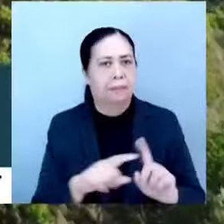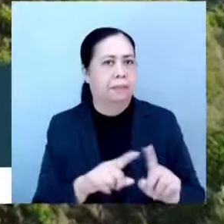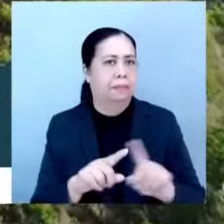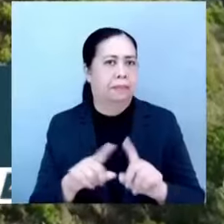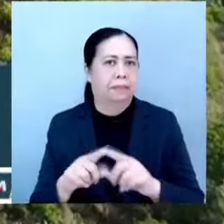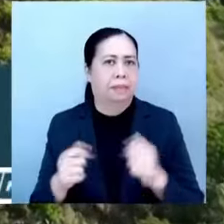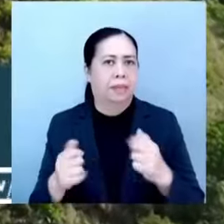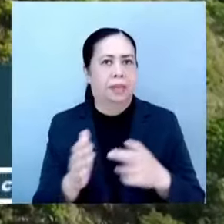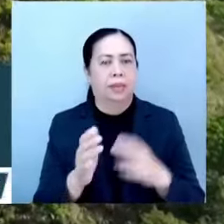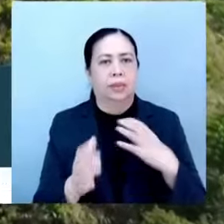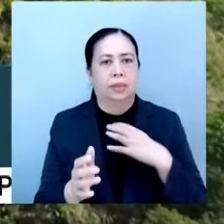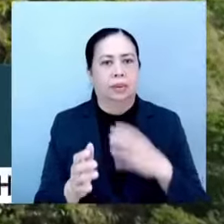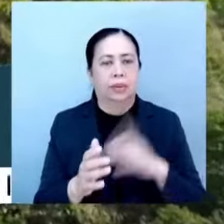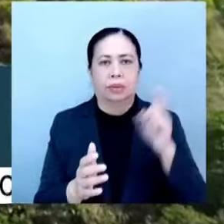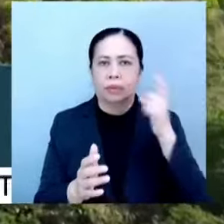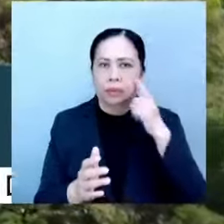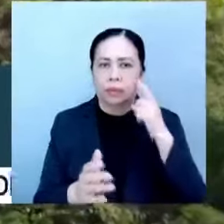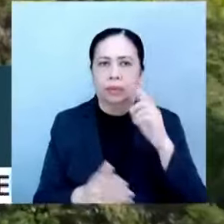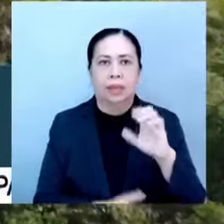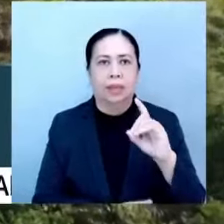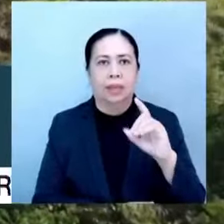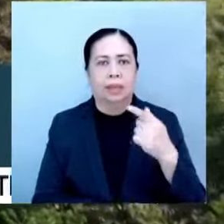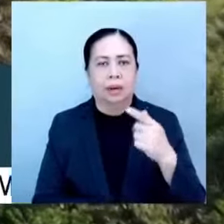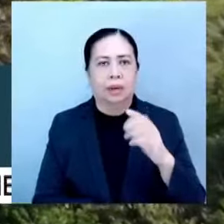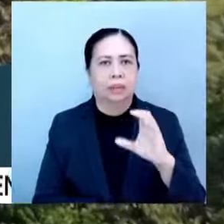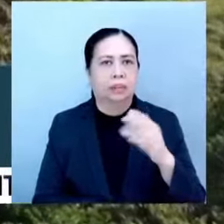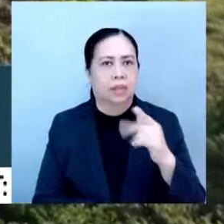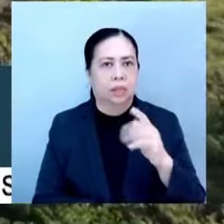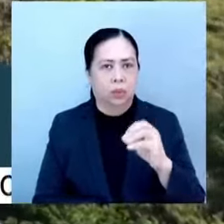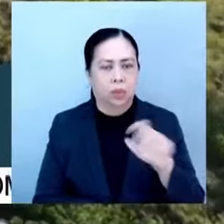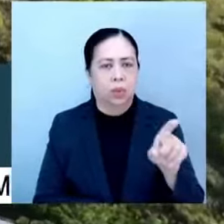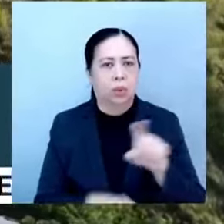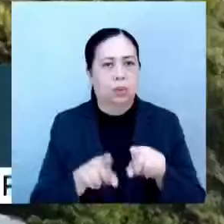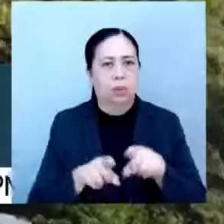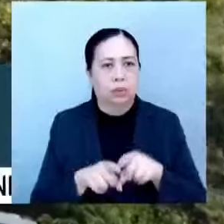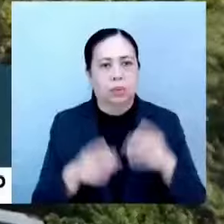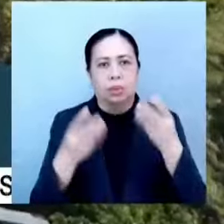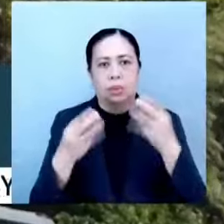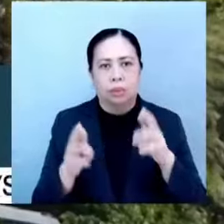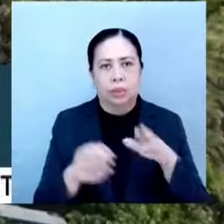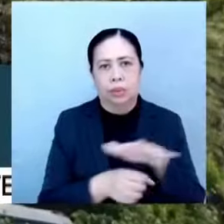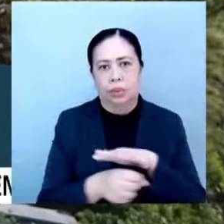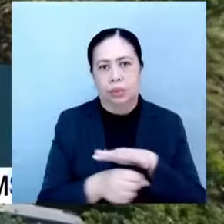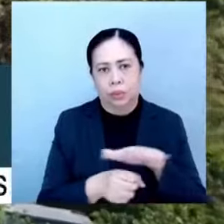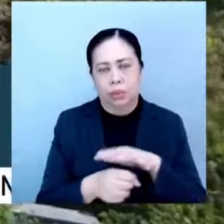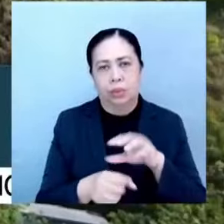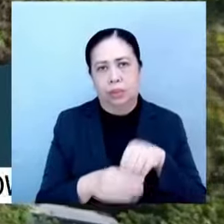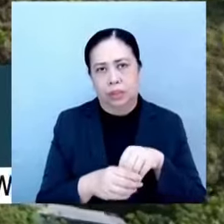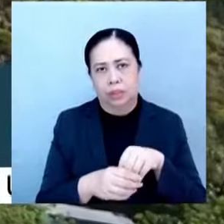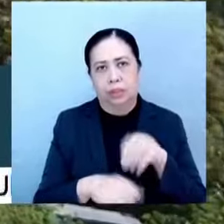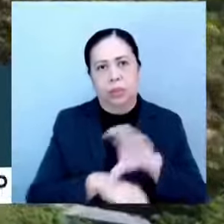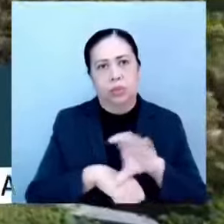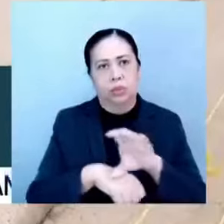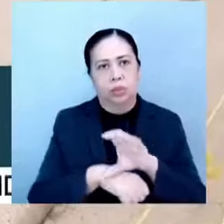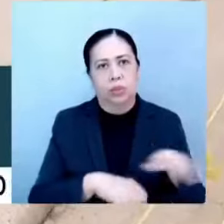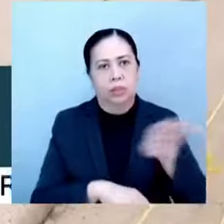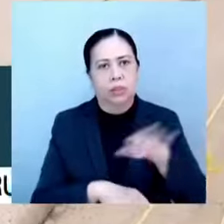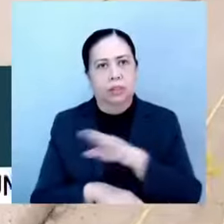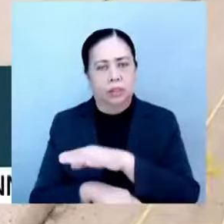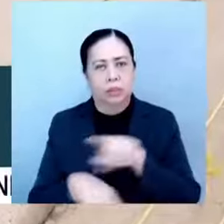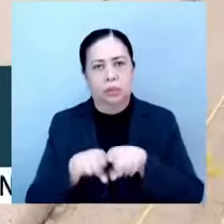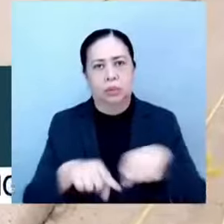representatives of former Governor Edgar Chato. There were also mayors whose jurisdiction are in the Chocolate Hills that are also suspended, and